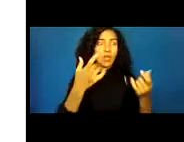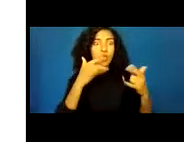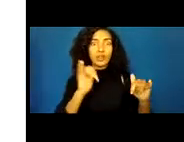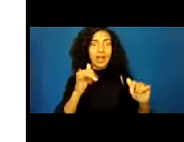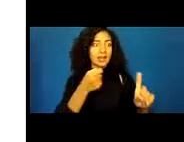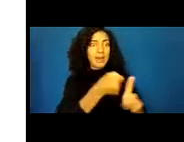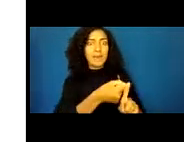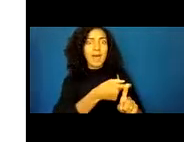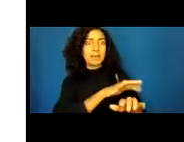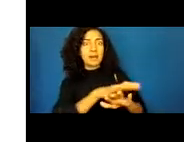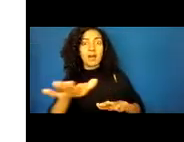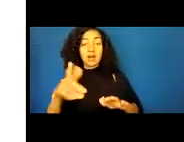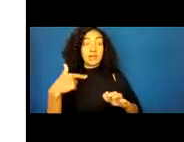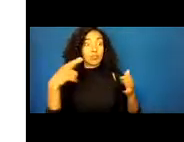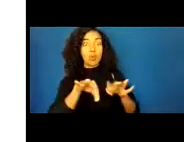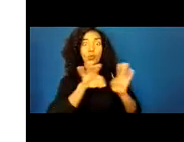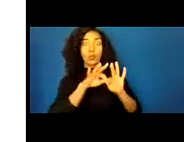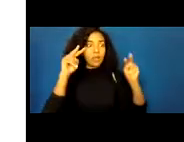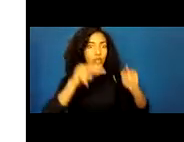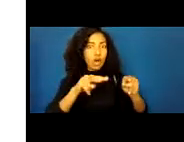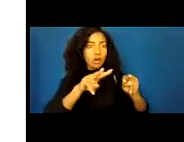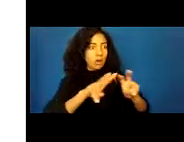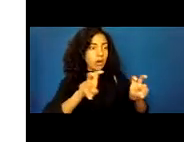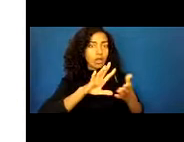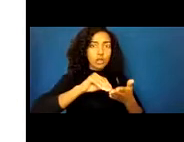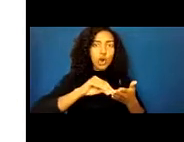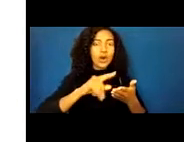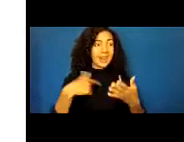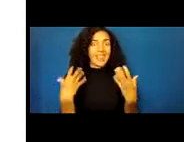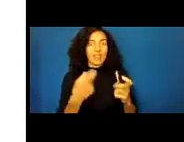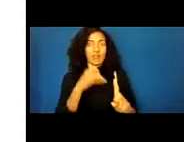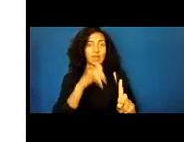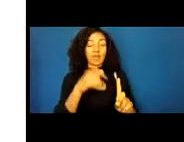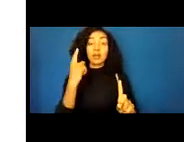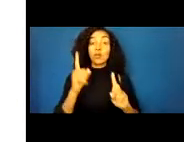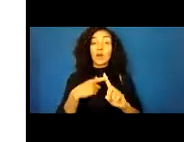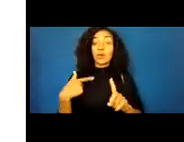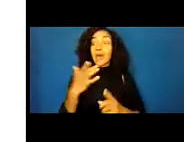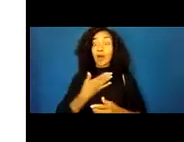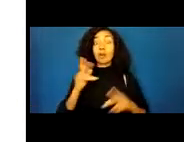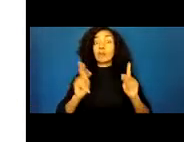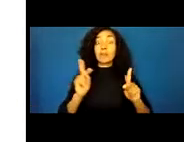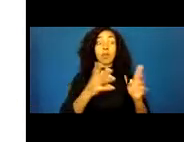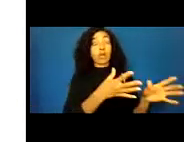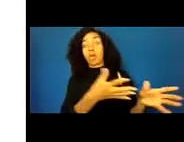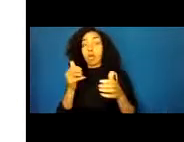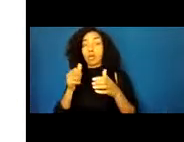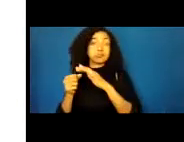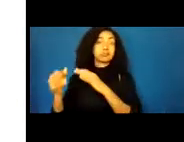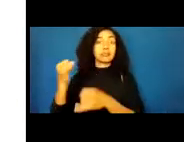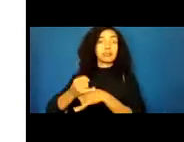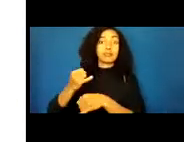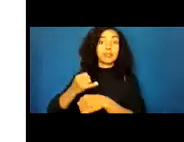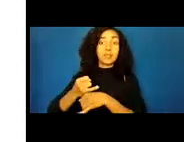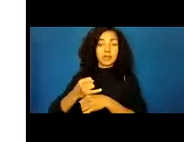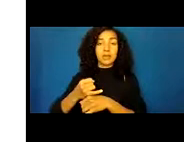were taken and put in boarding schools, we had one set of skills that we had gained in our families and our